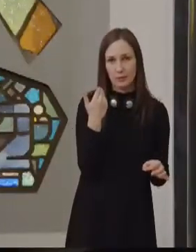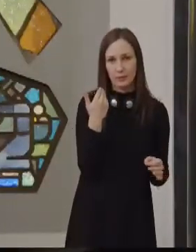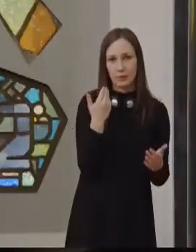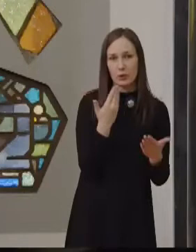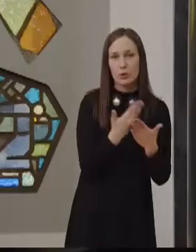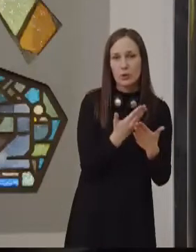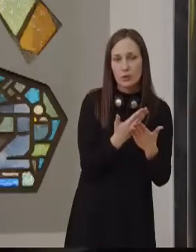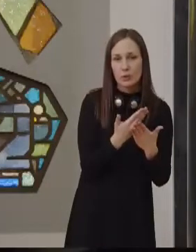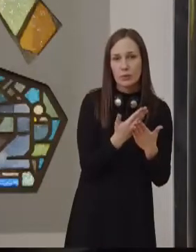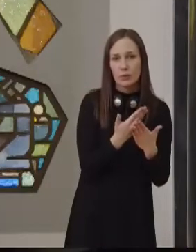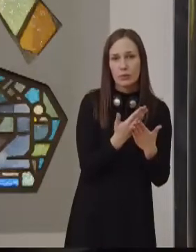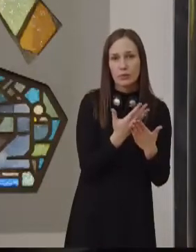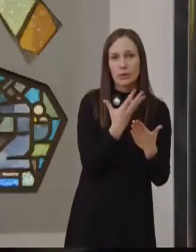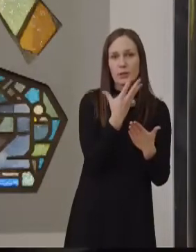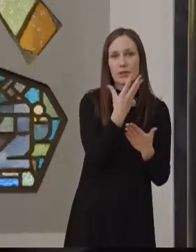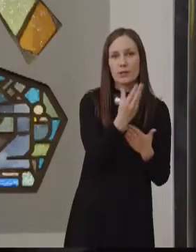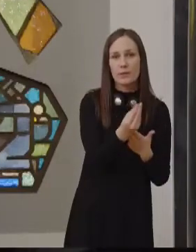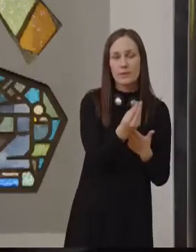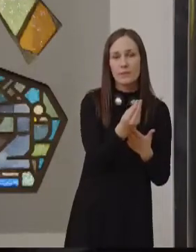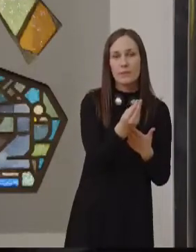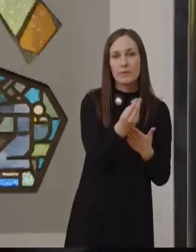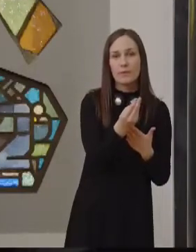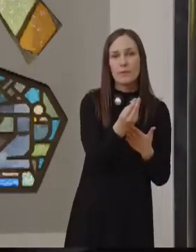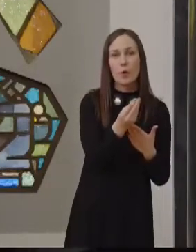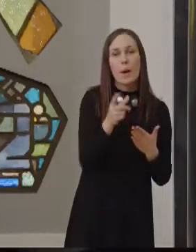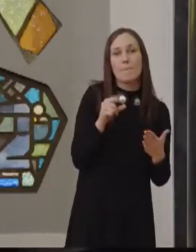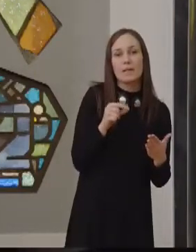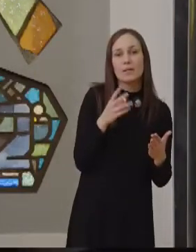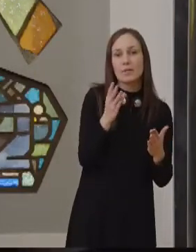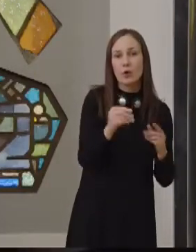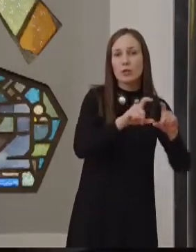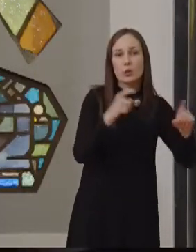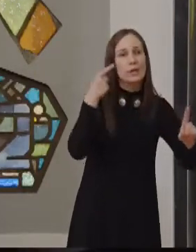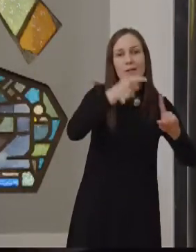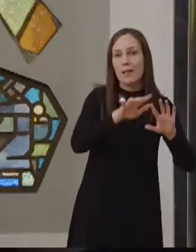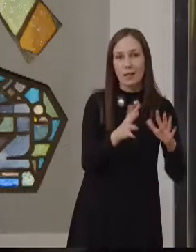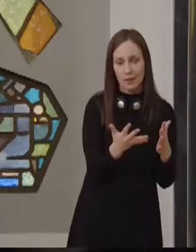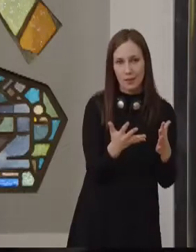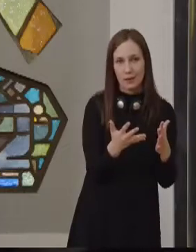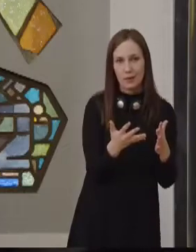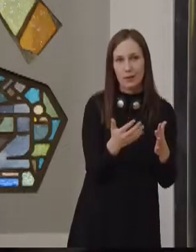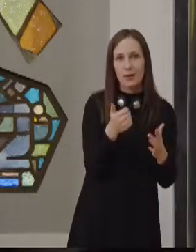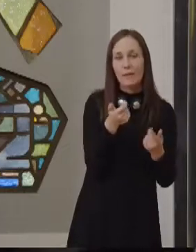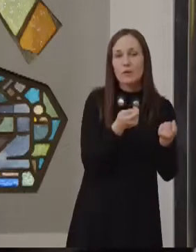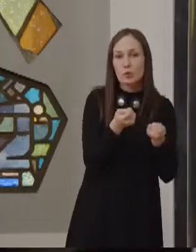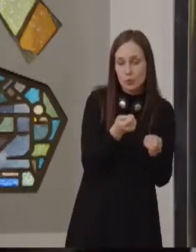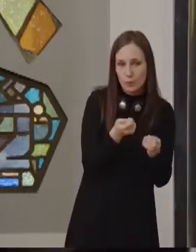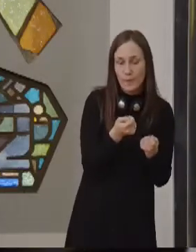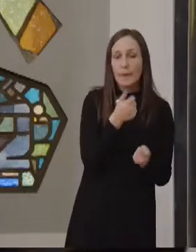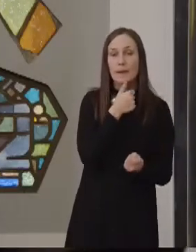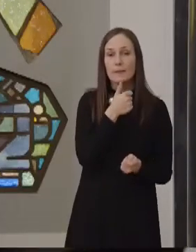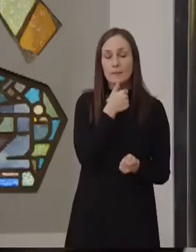Institute, because there are practical issues in terms of